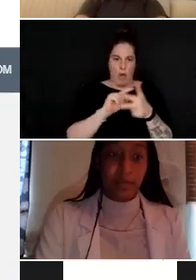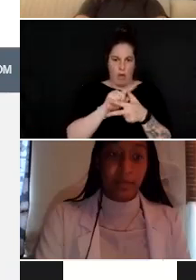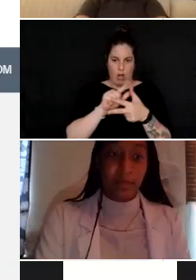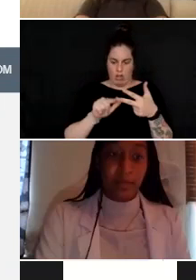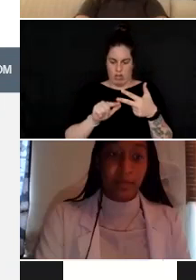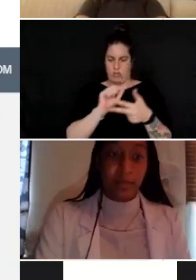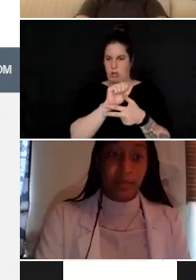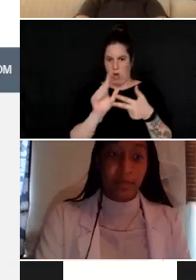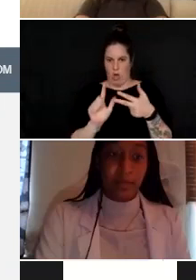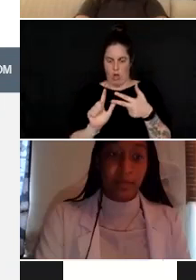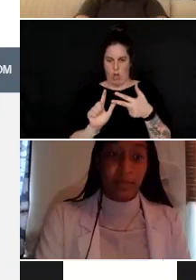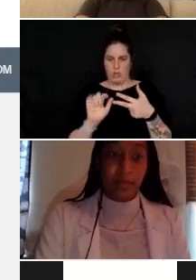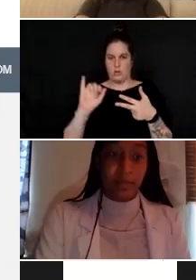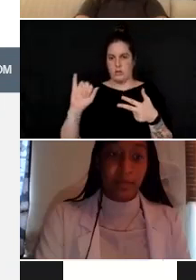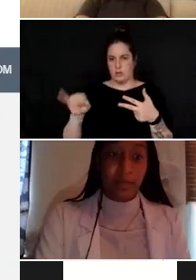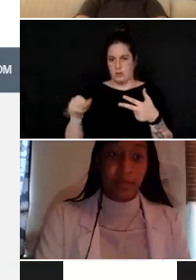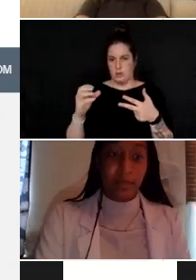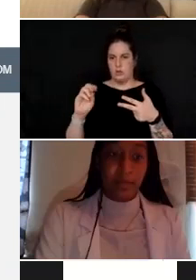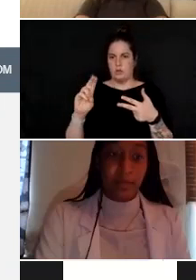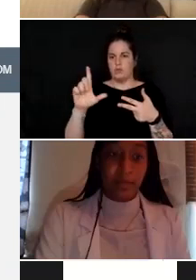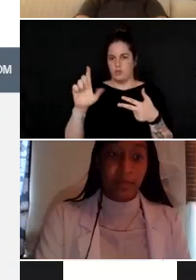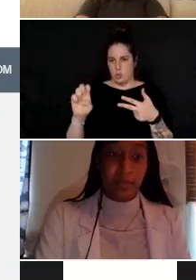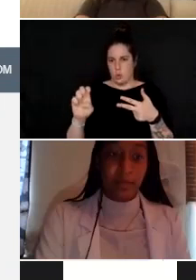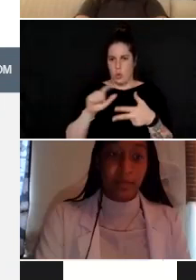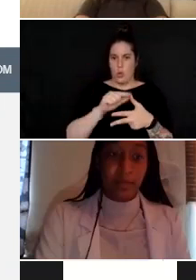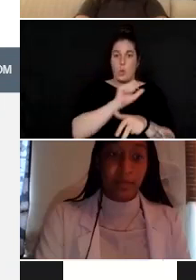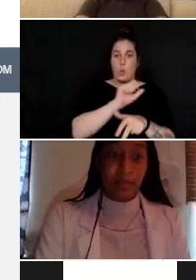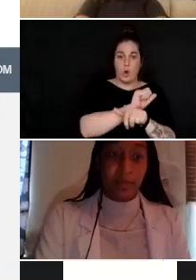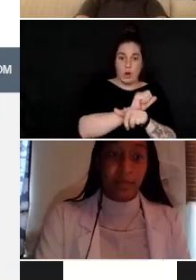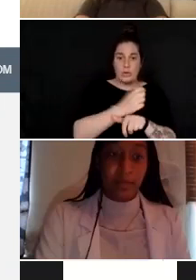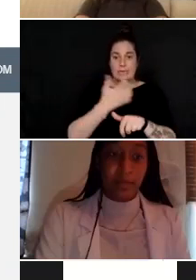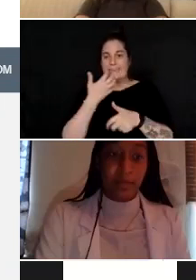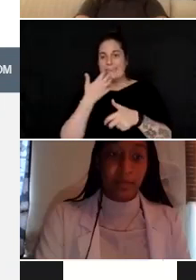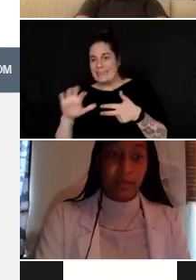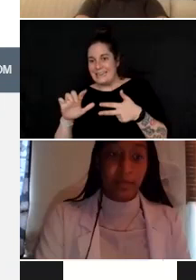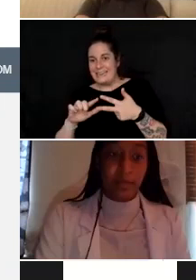Because work, heat, and energy are interchangeable.